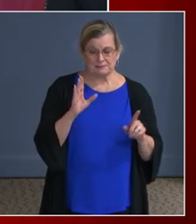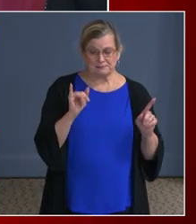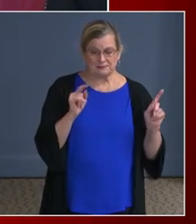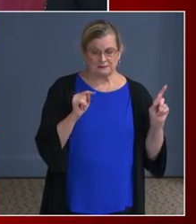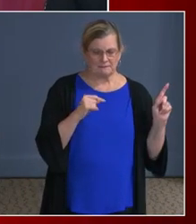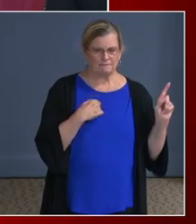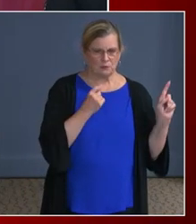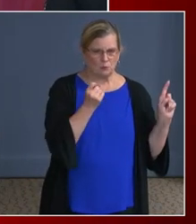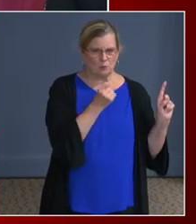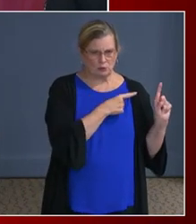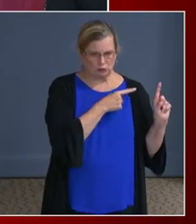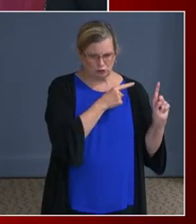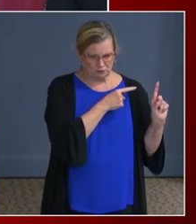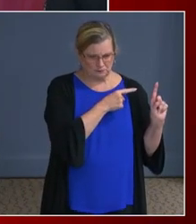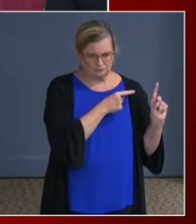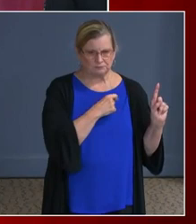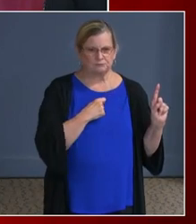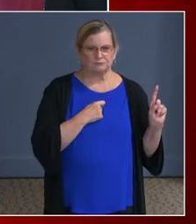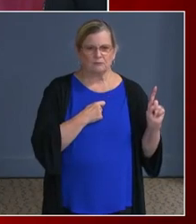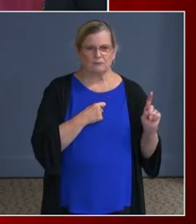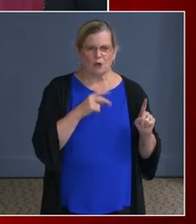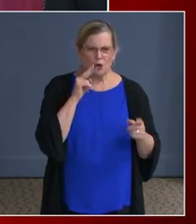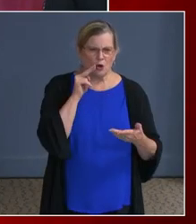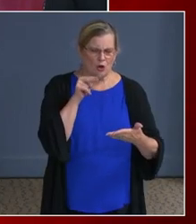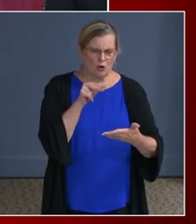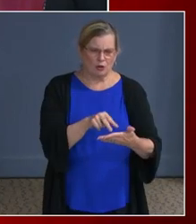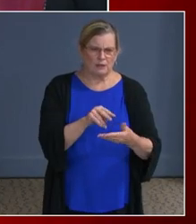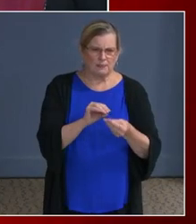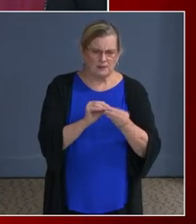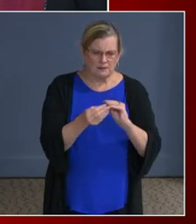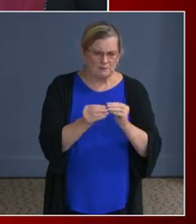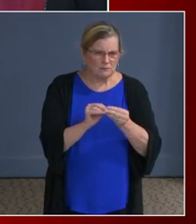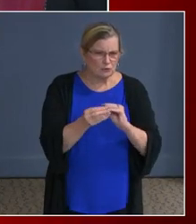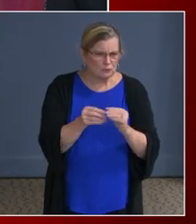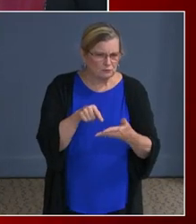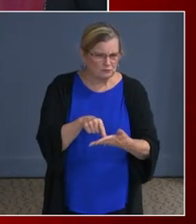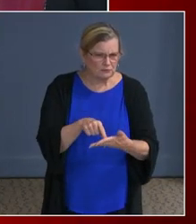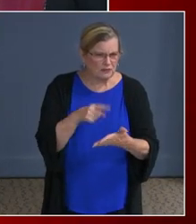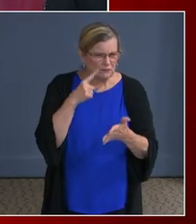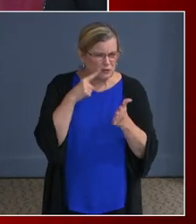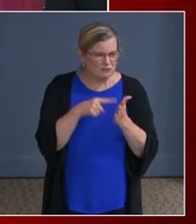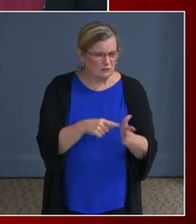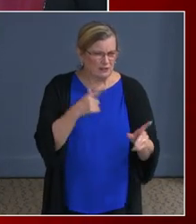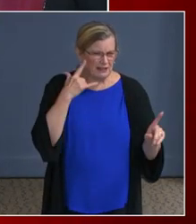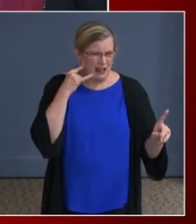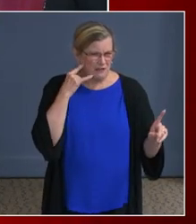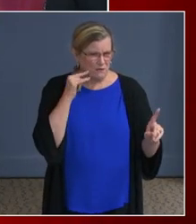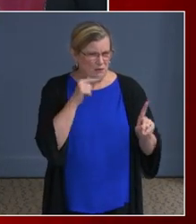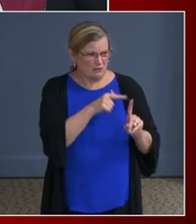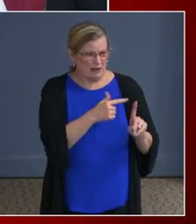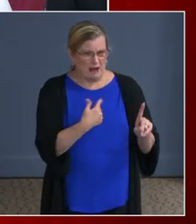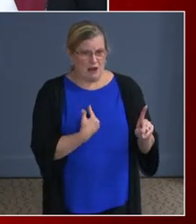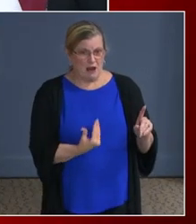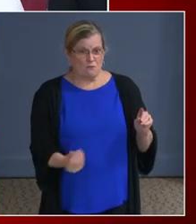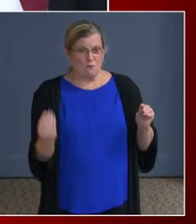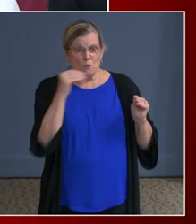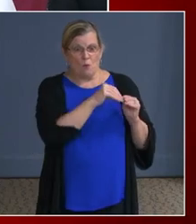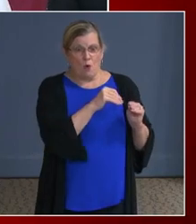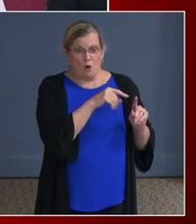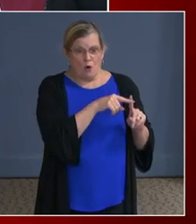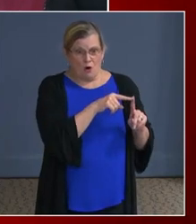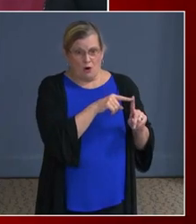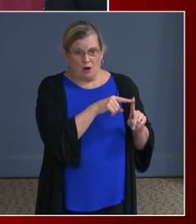numbers, and for example, California has, I guess, more cases than anybody in the nation, but New York has a lot higher death